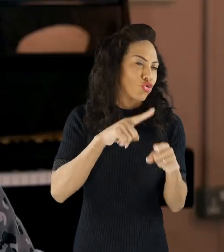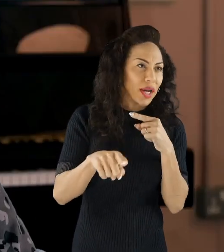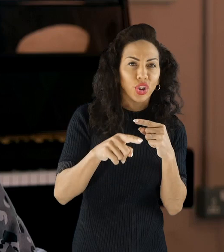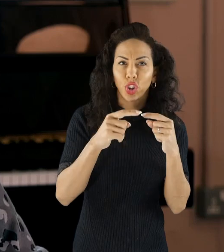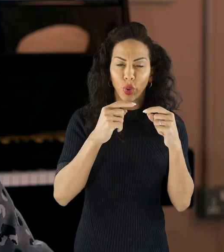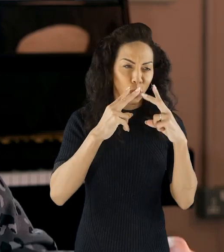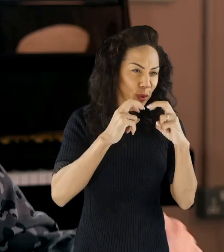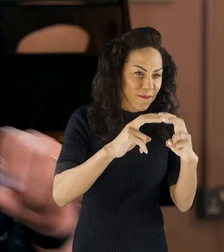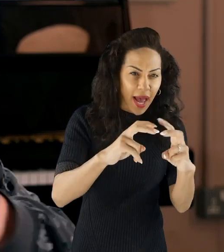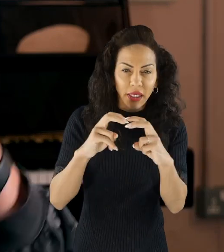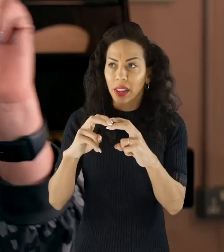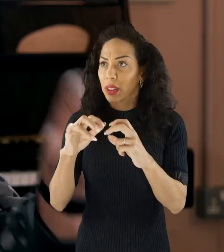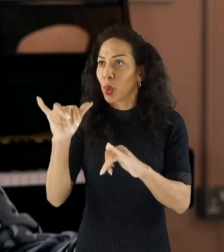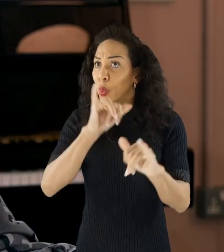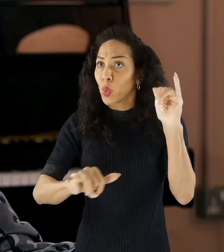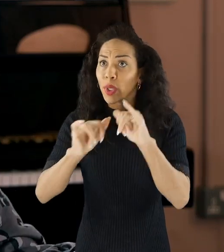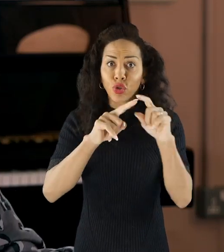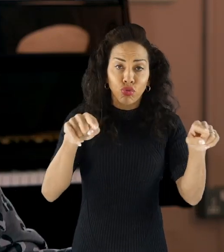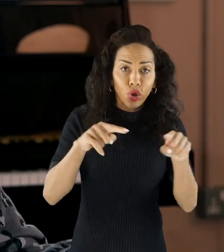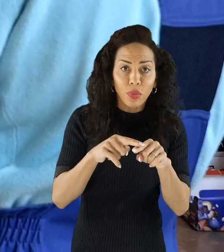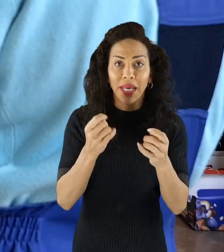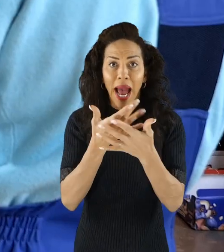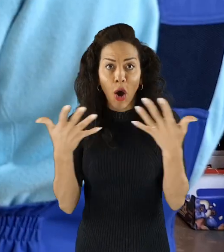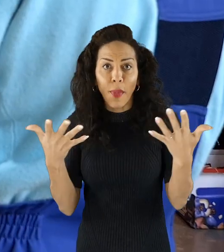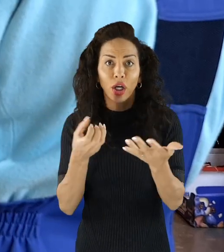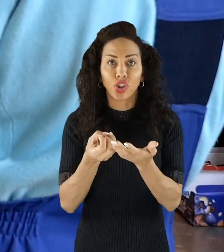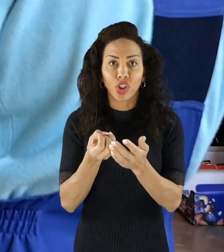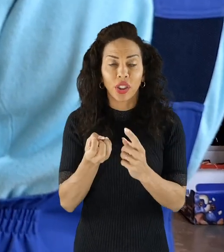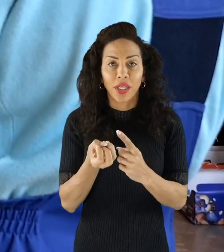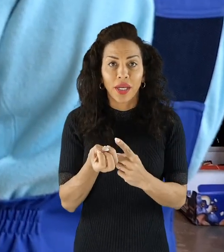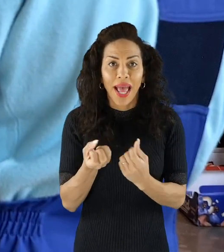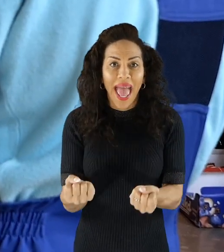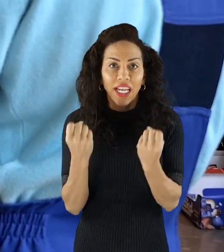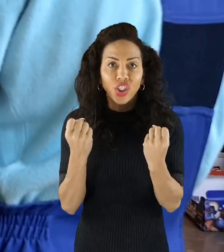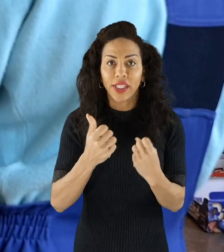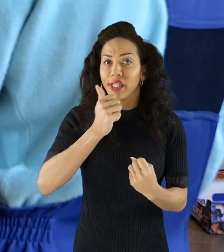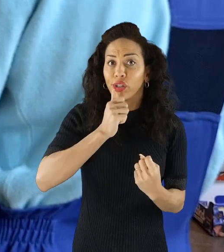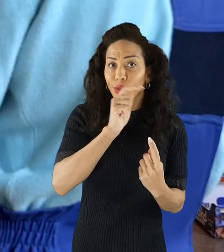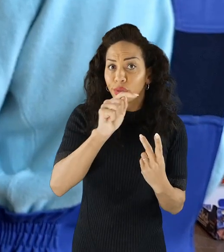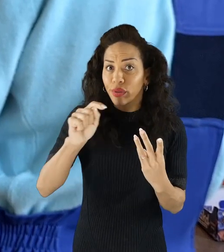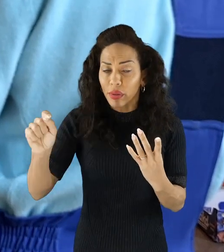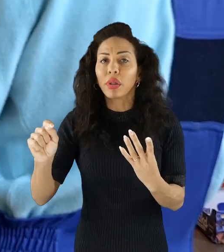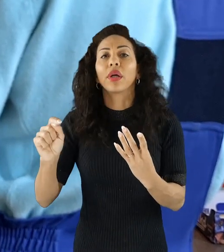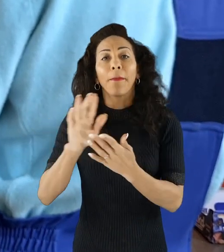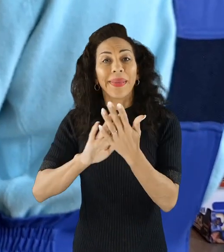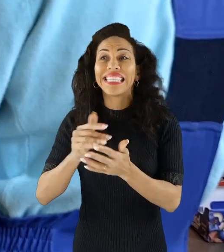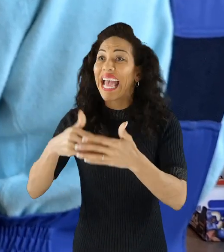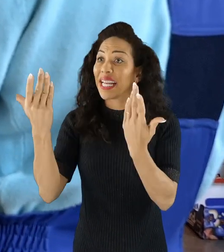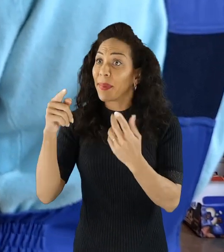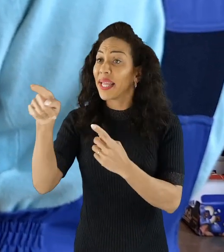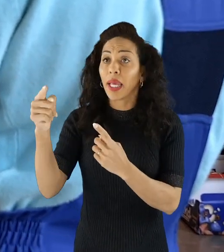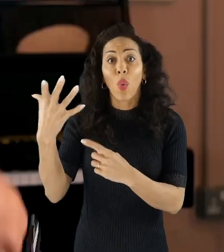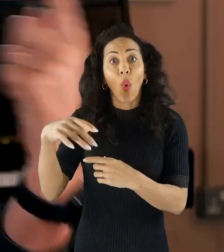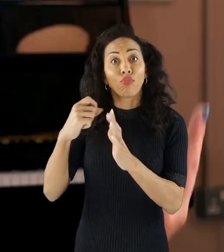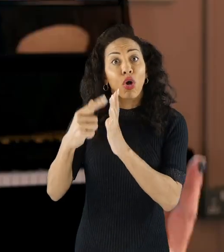kilowatt usage is, so that we start to say to users here, when you come in, your project uses this much carbon, put that in your funding